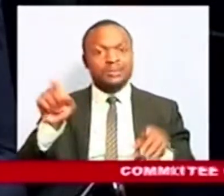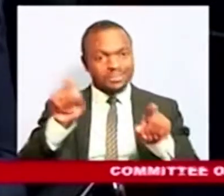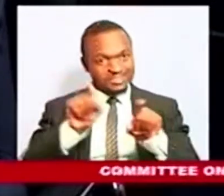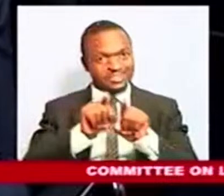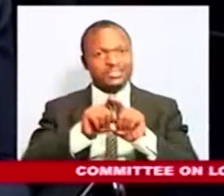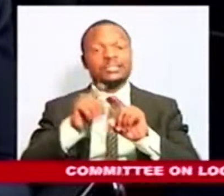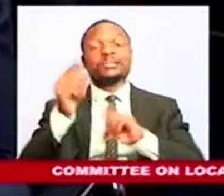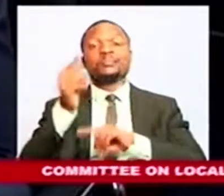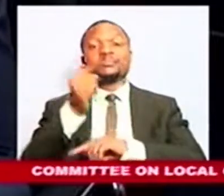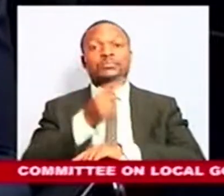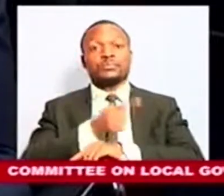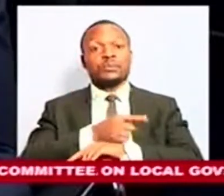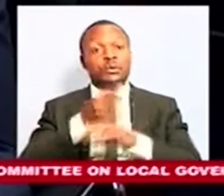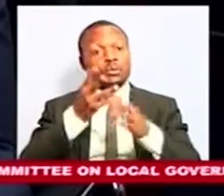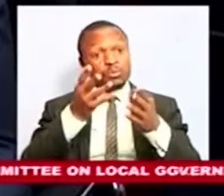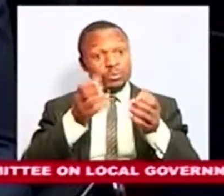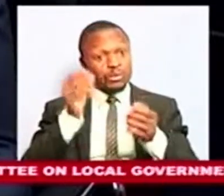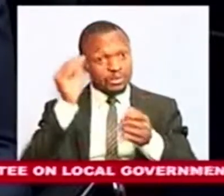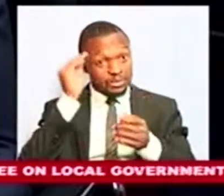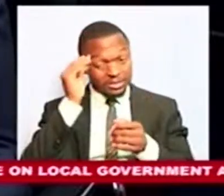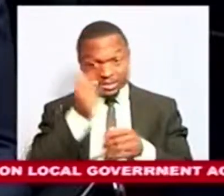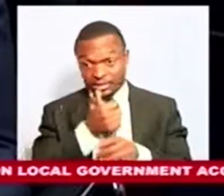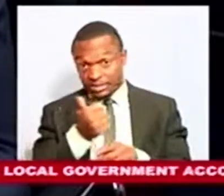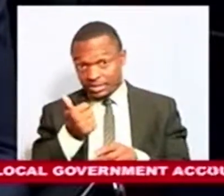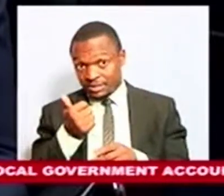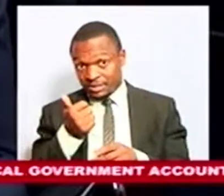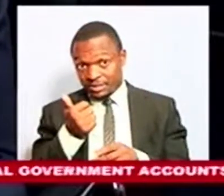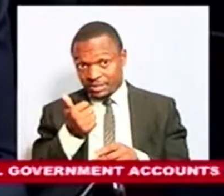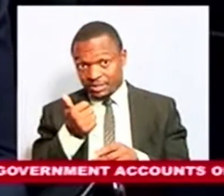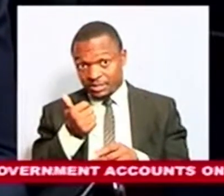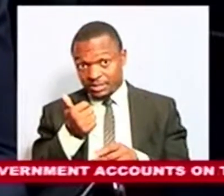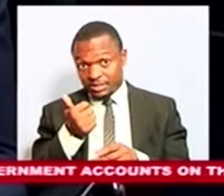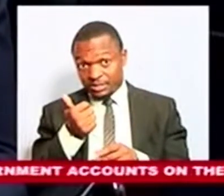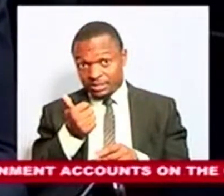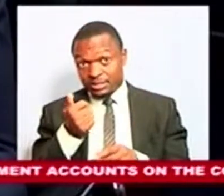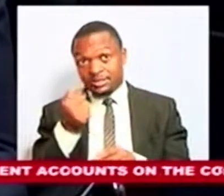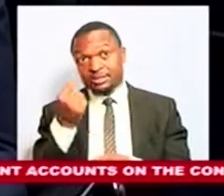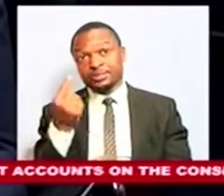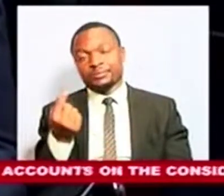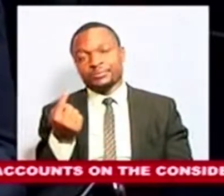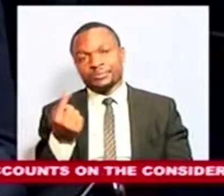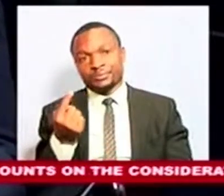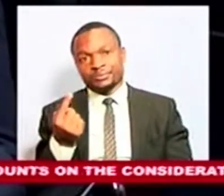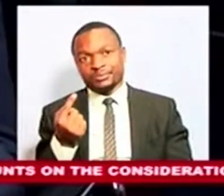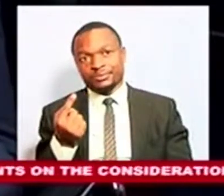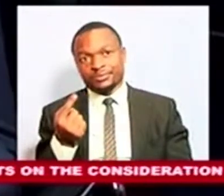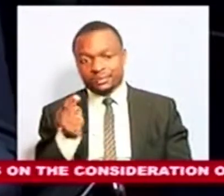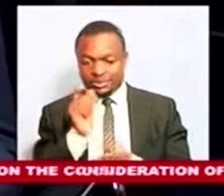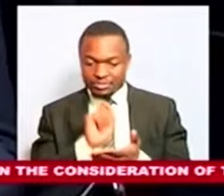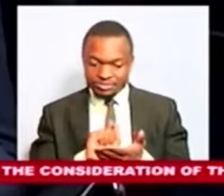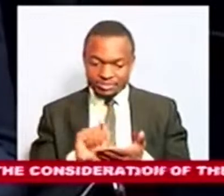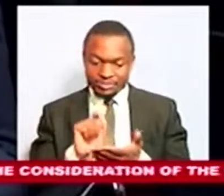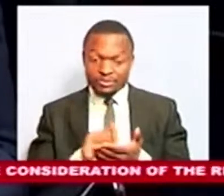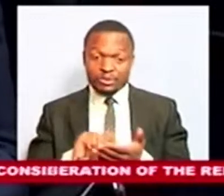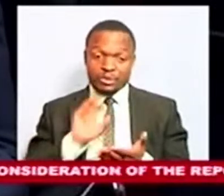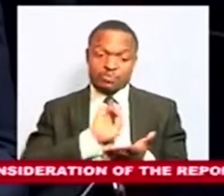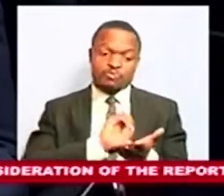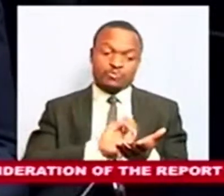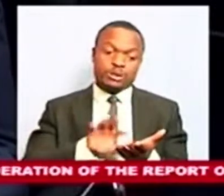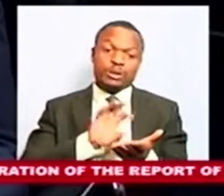out what the other one has been actually written that it was a